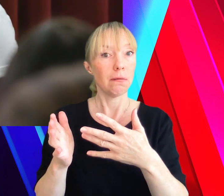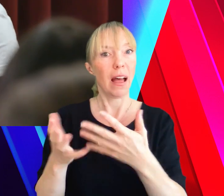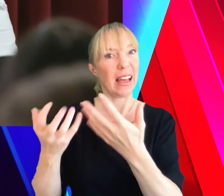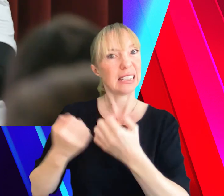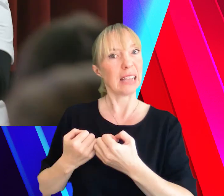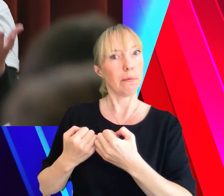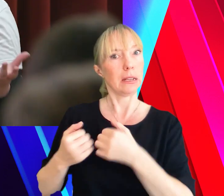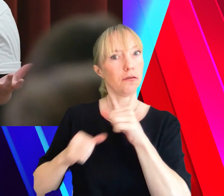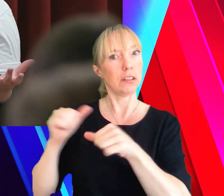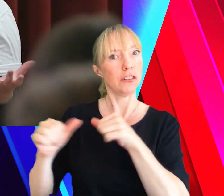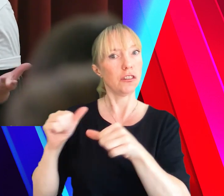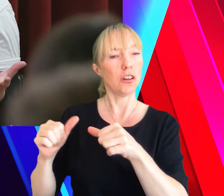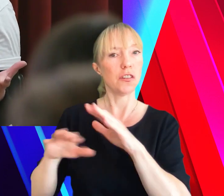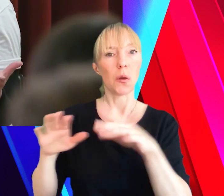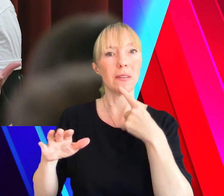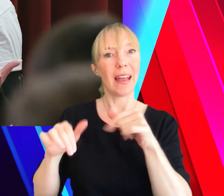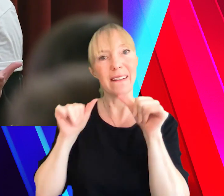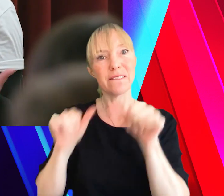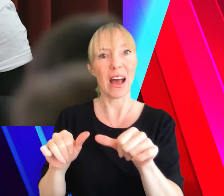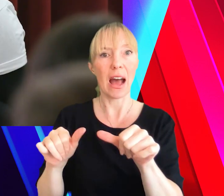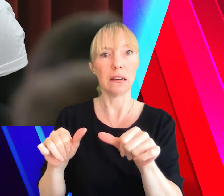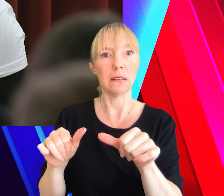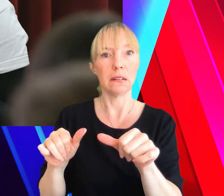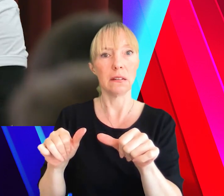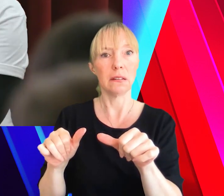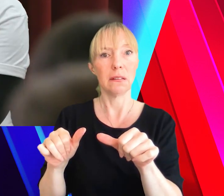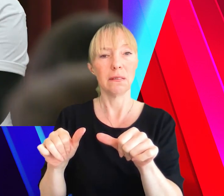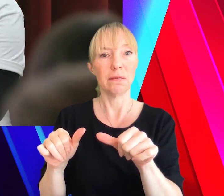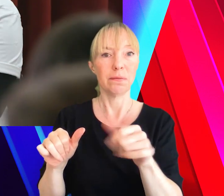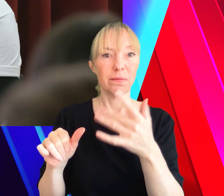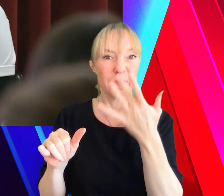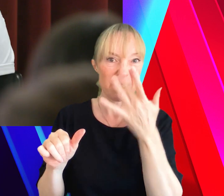it's coming from this accepted canon of culture, we don't call it